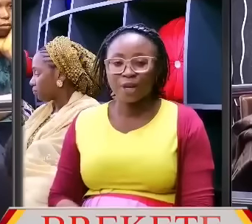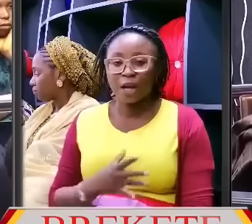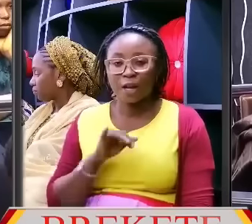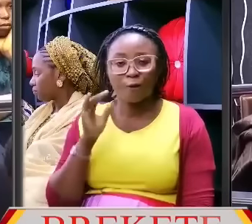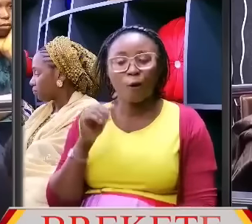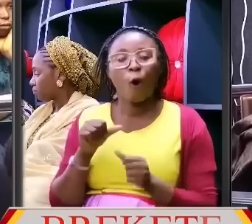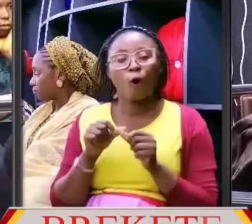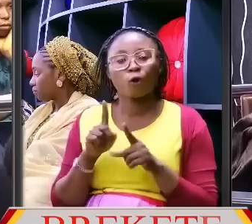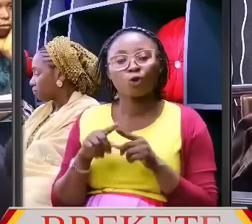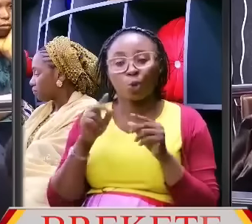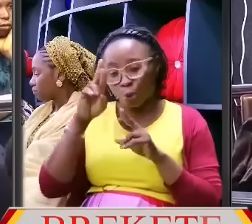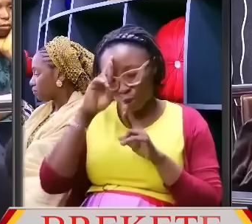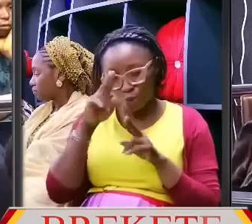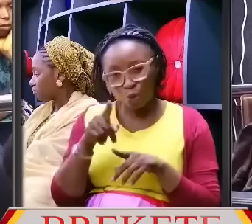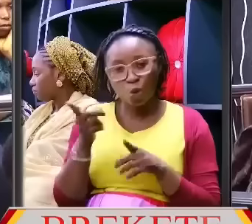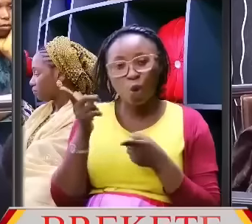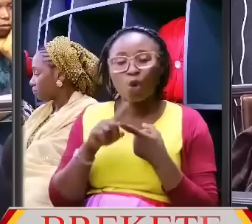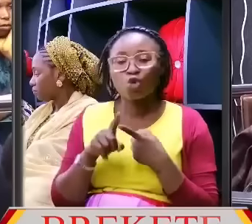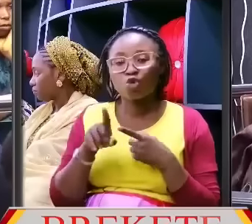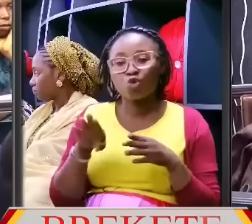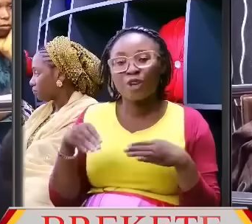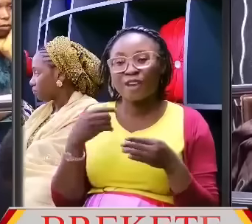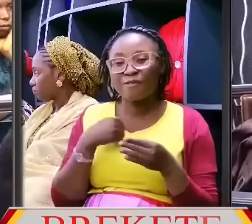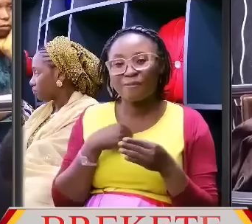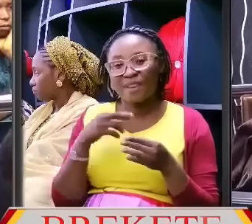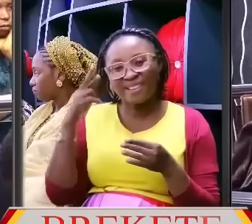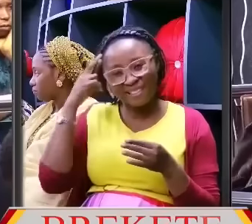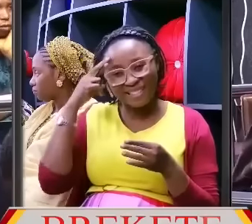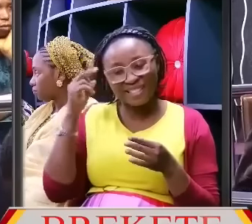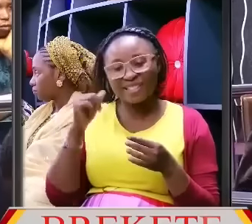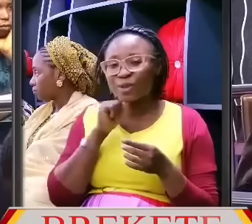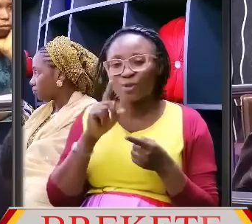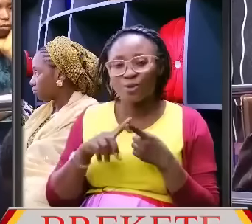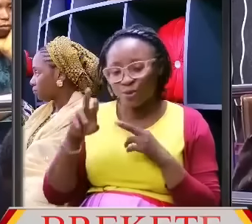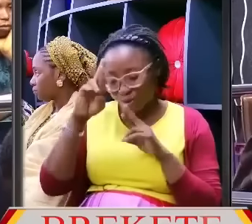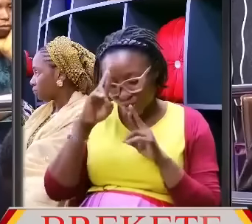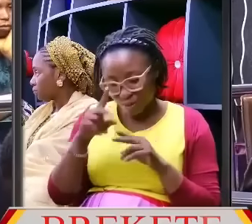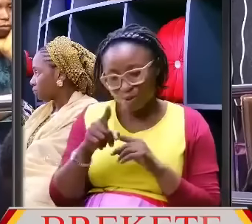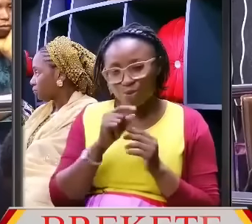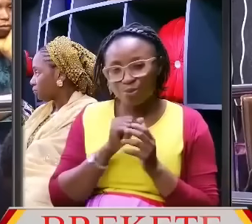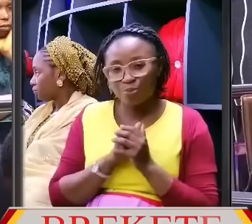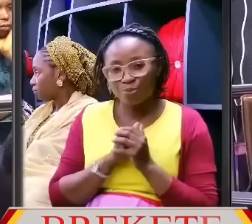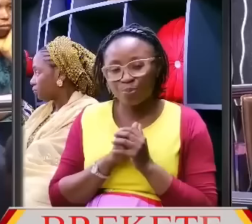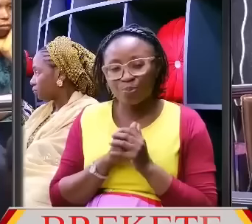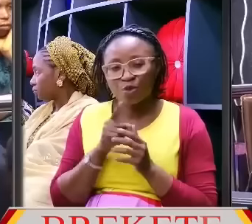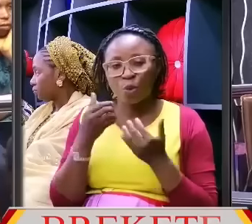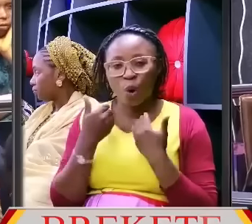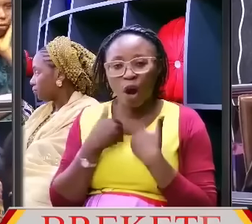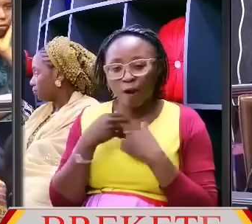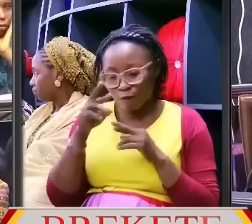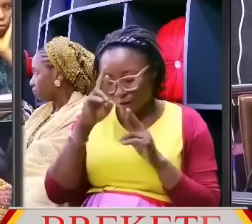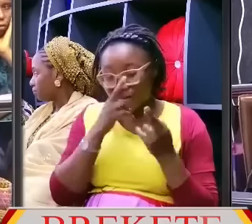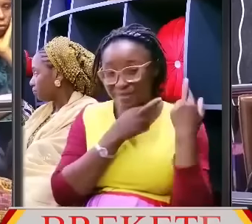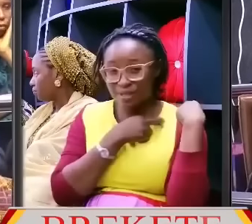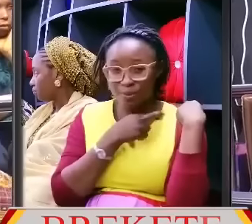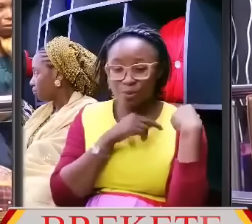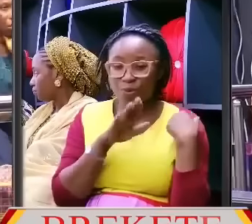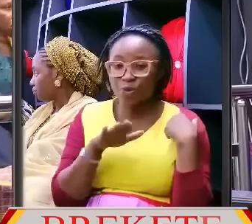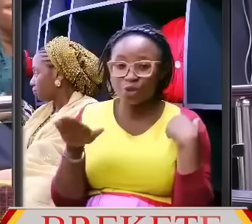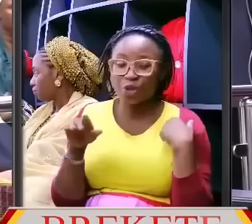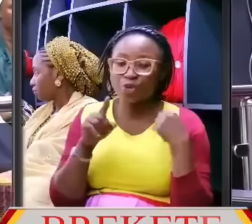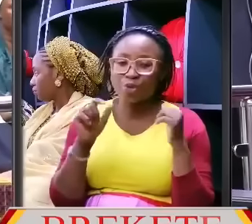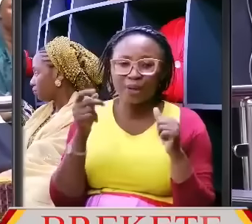And I will continue to respect you until you give me a reason not to respect you, sir. You have responsible